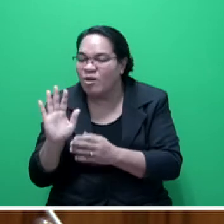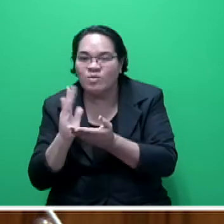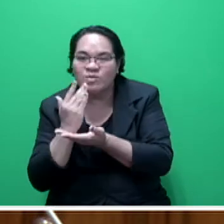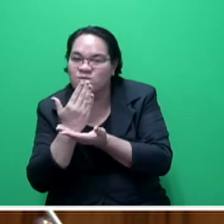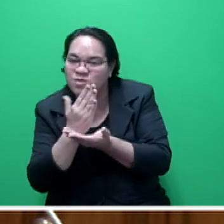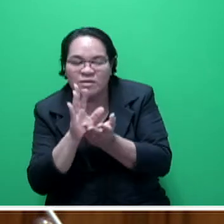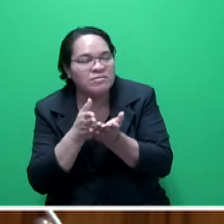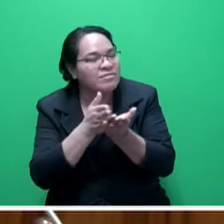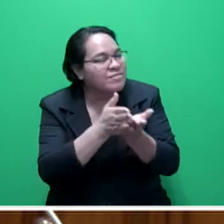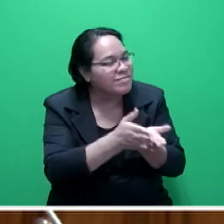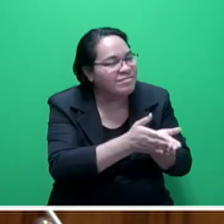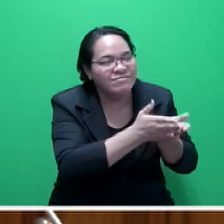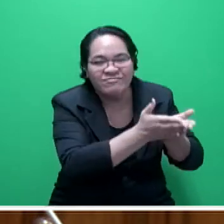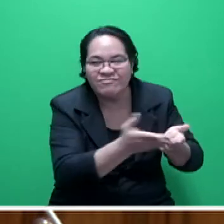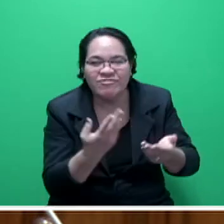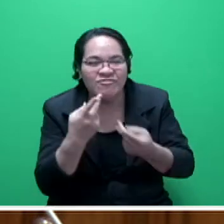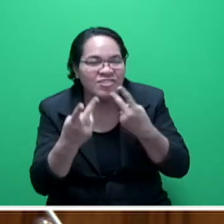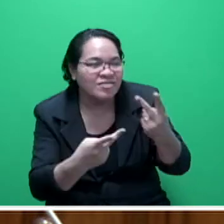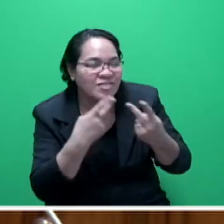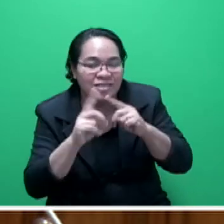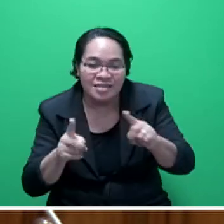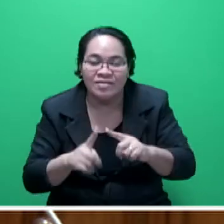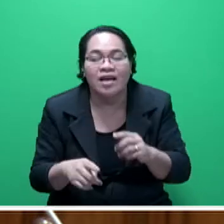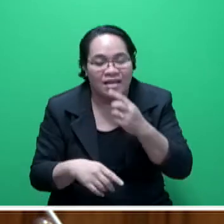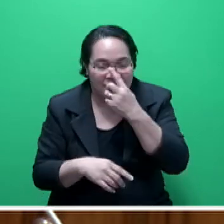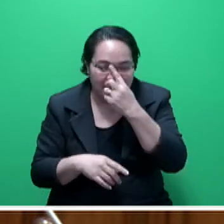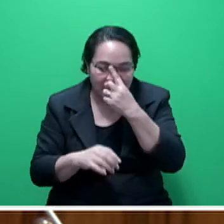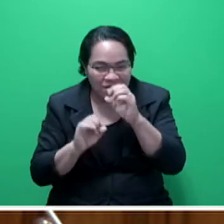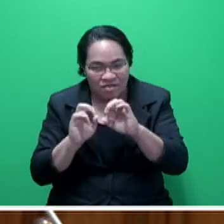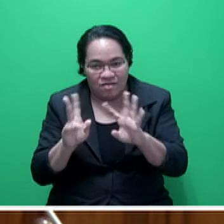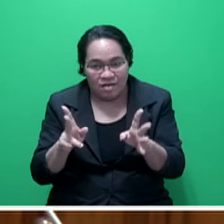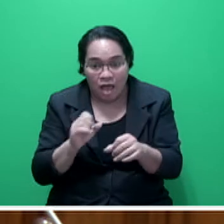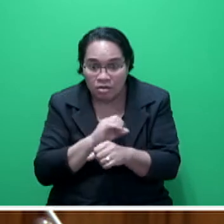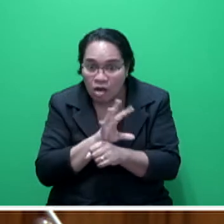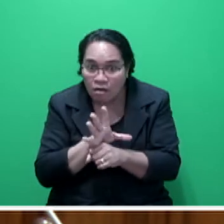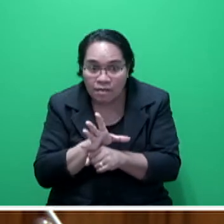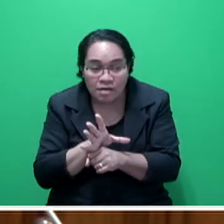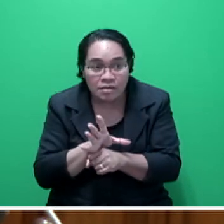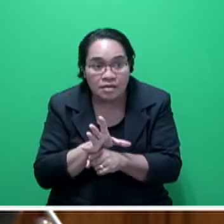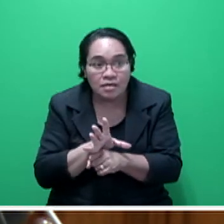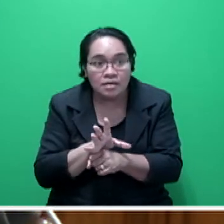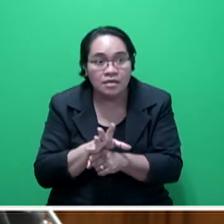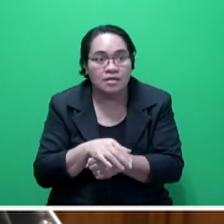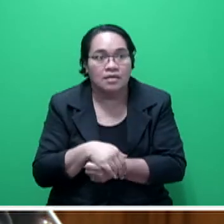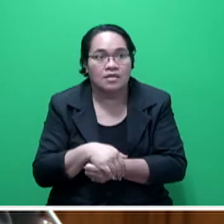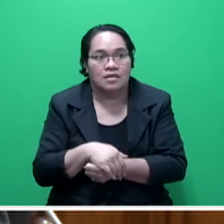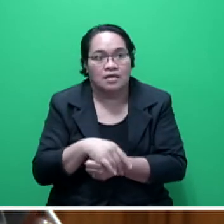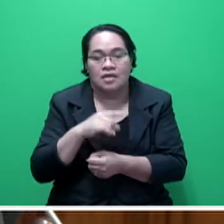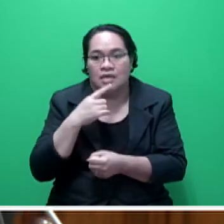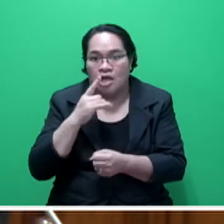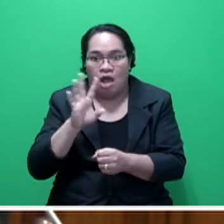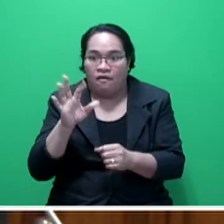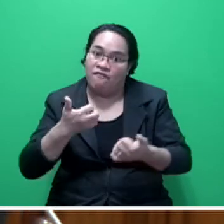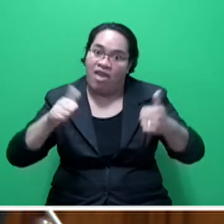everyone's attention to COVID-19, and I must stress that COVID-19 is by no means over, and we must all do our